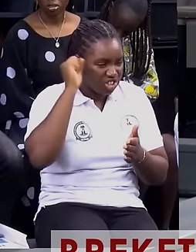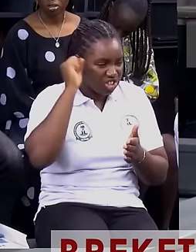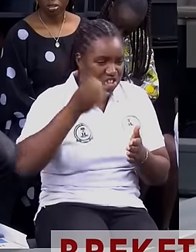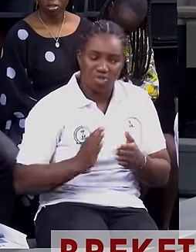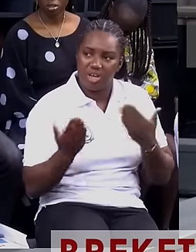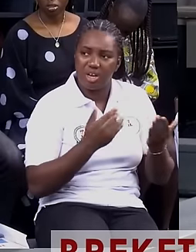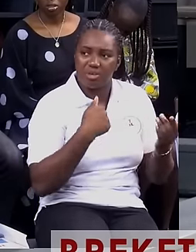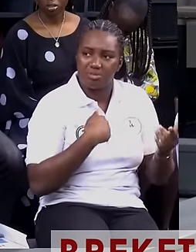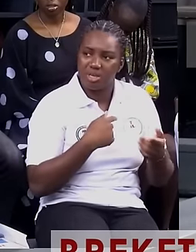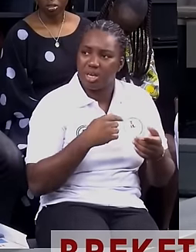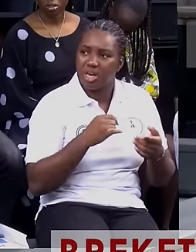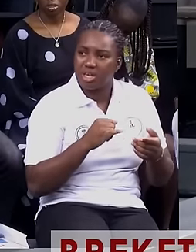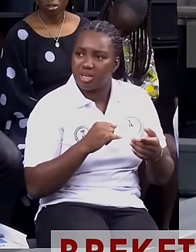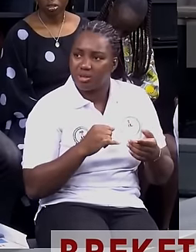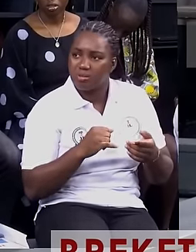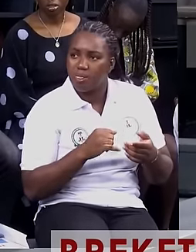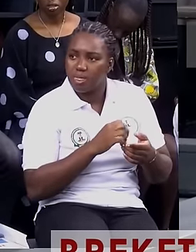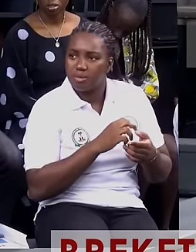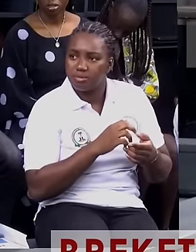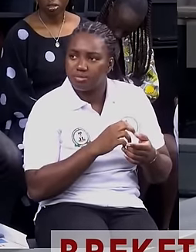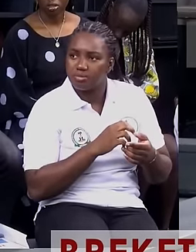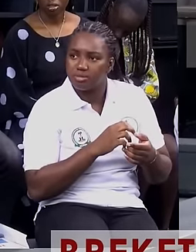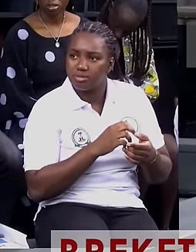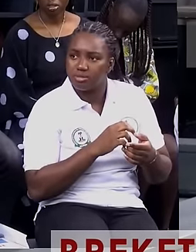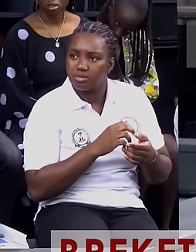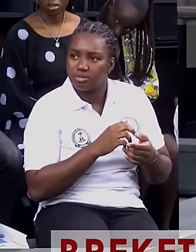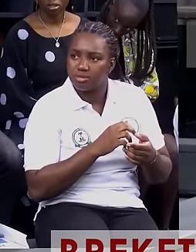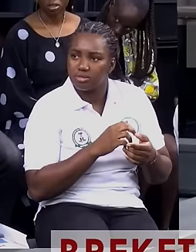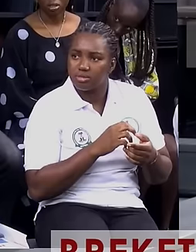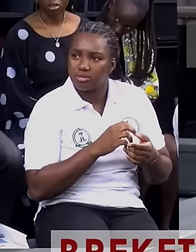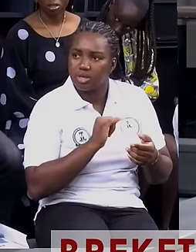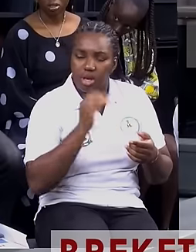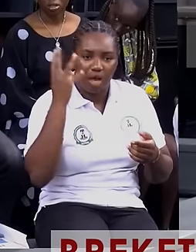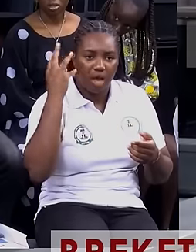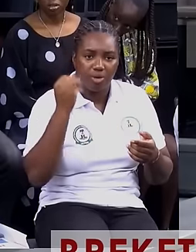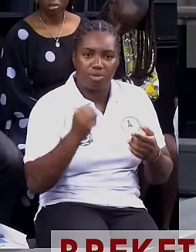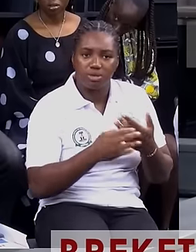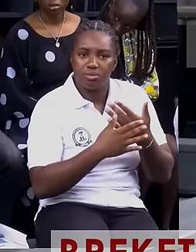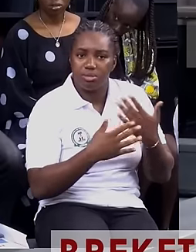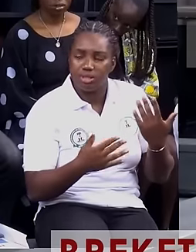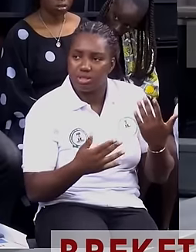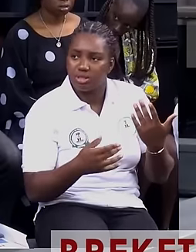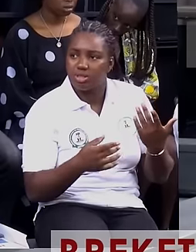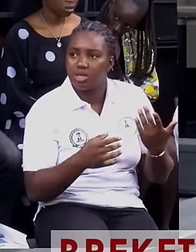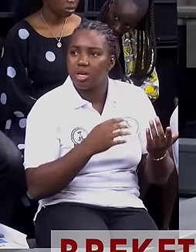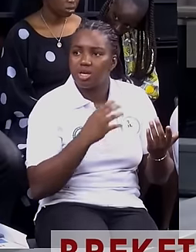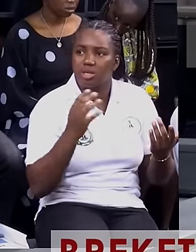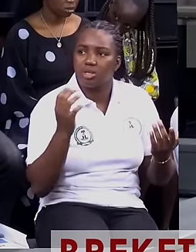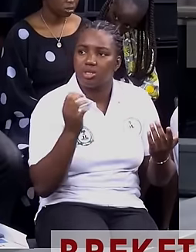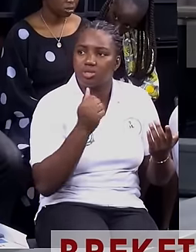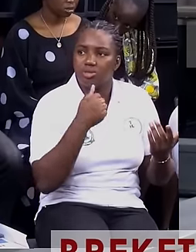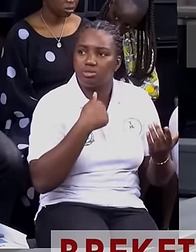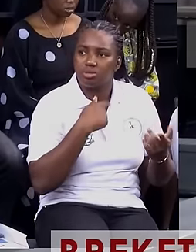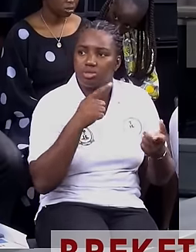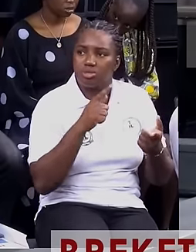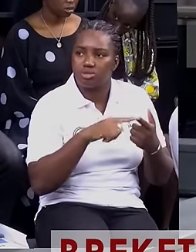to the hospital. I was bleeding. Okay, they molested you. I was bleeding, so he said they should take me to government